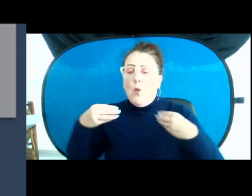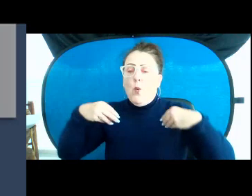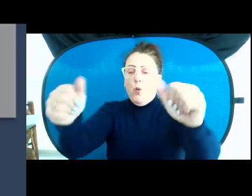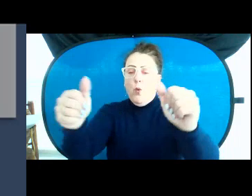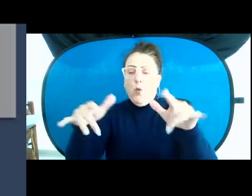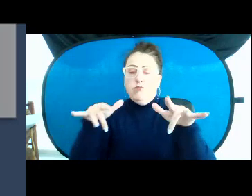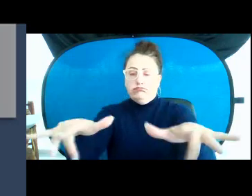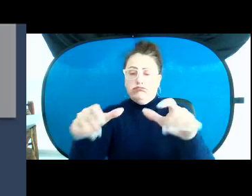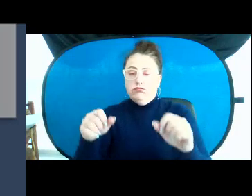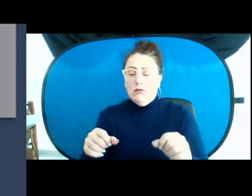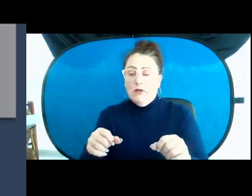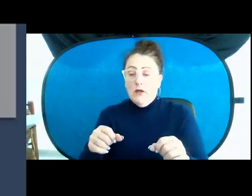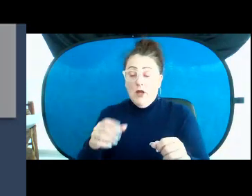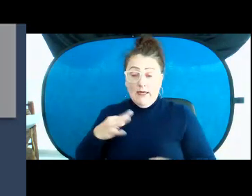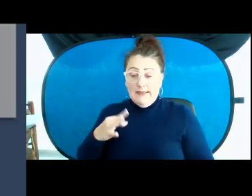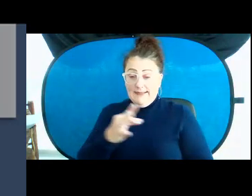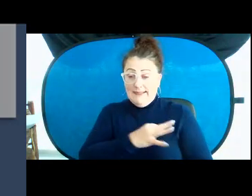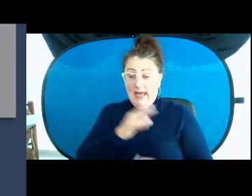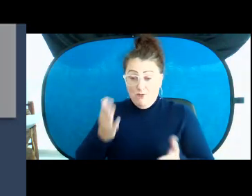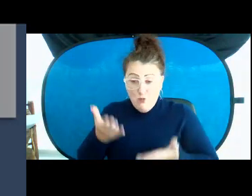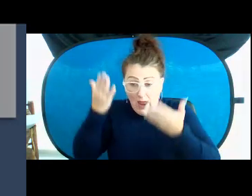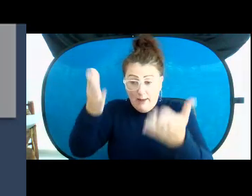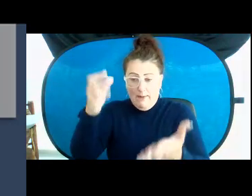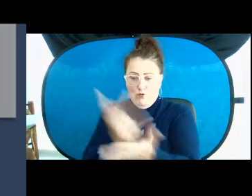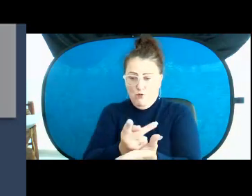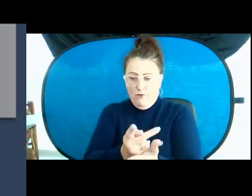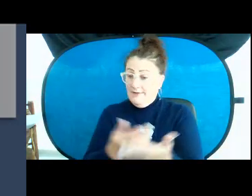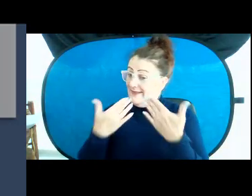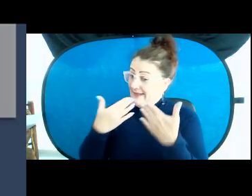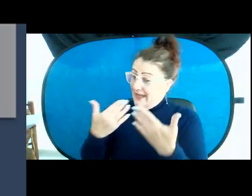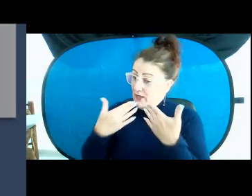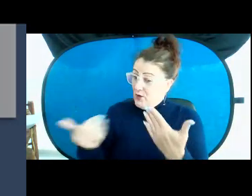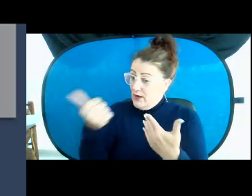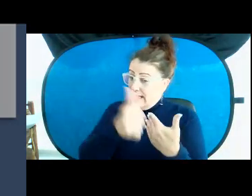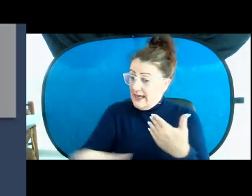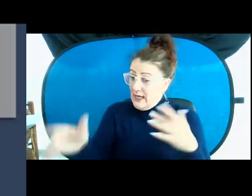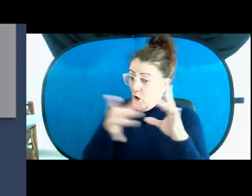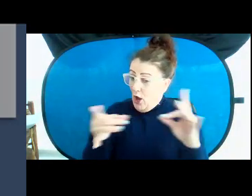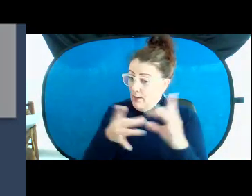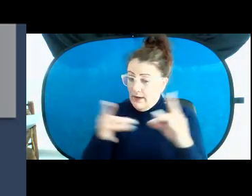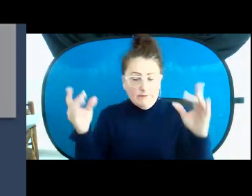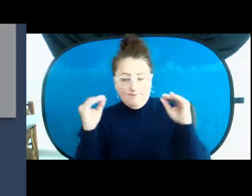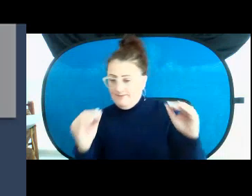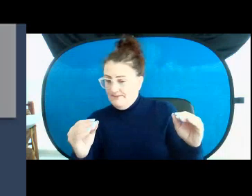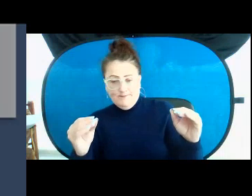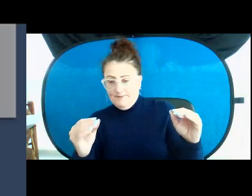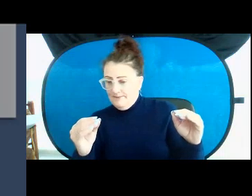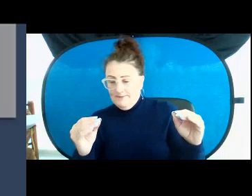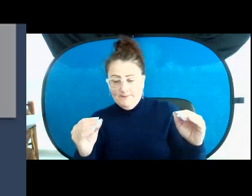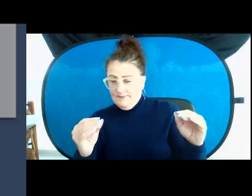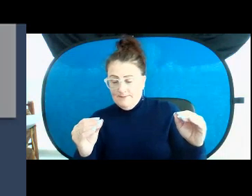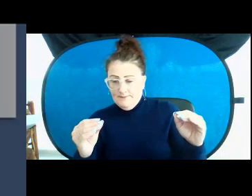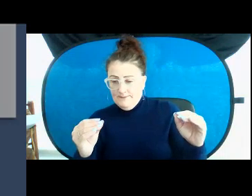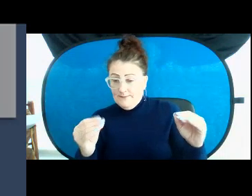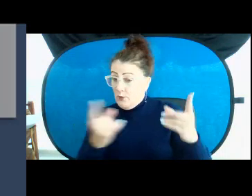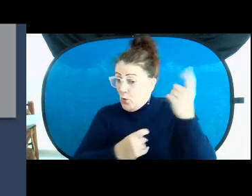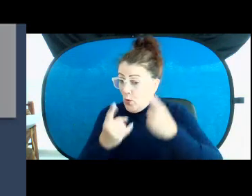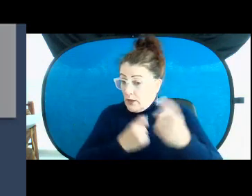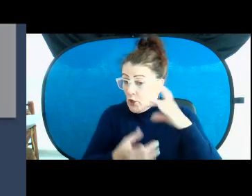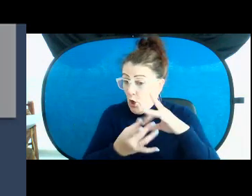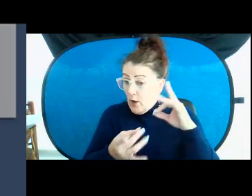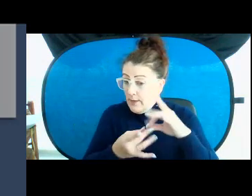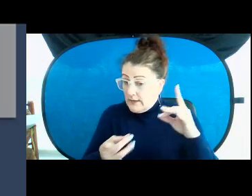Staff recommends approval of this request. Thank you. Any public comment? There's no public comment. Thank you. Thank you. Questions, comments, or a